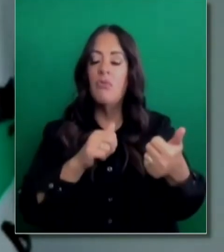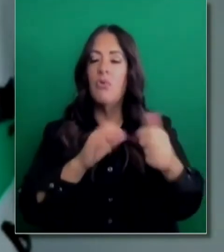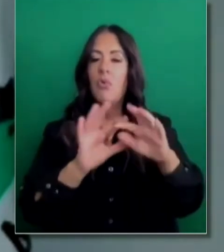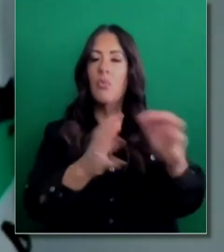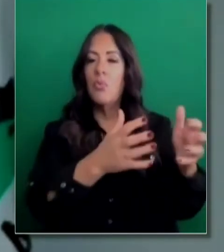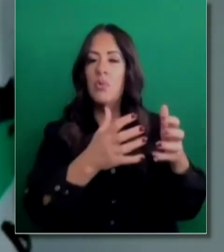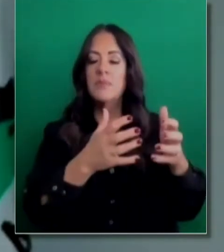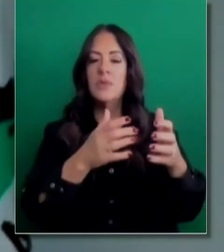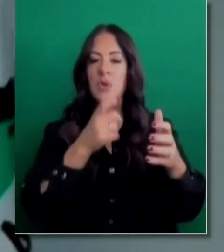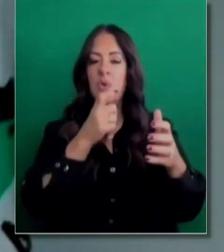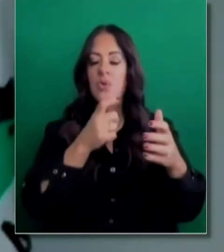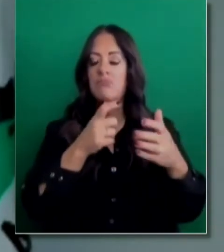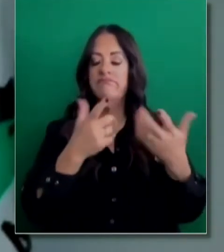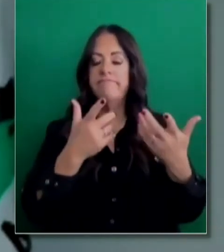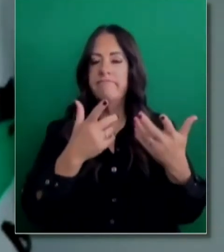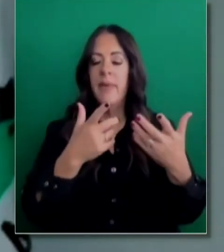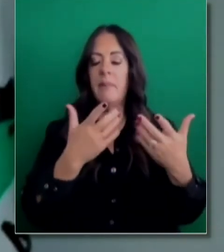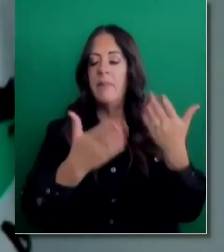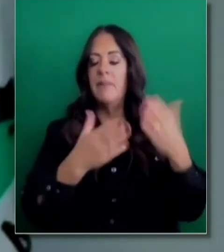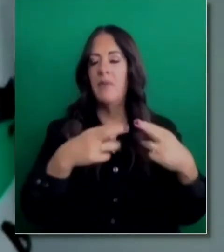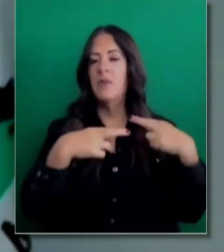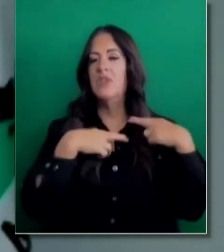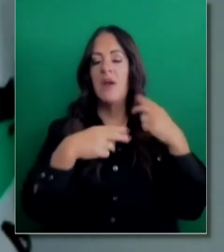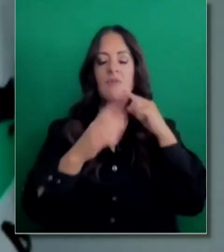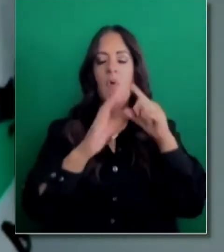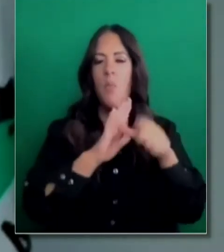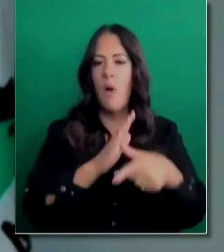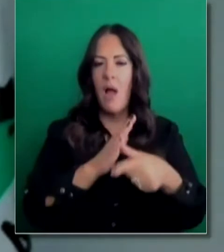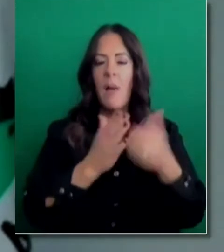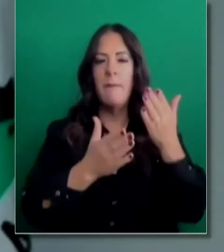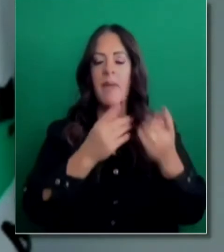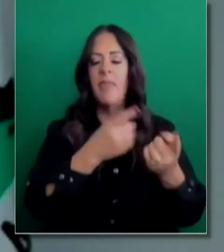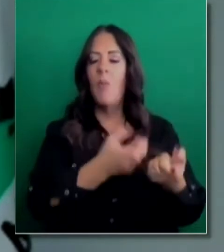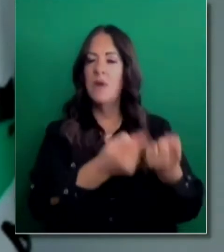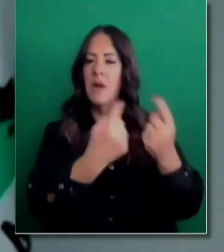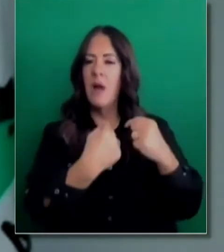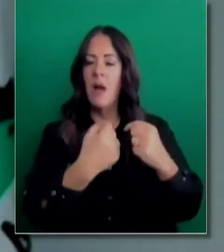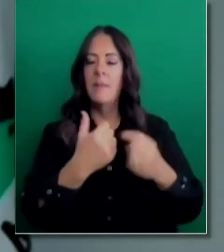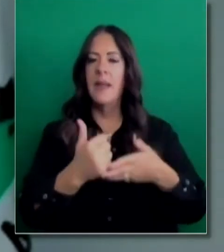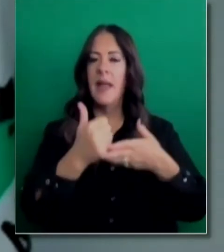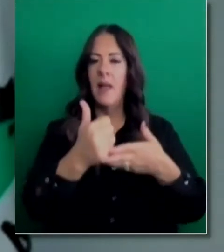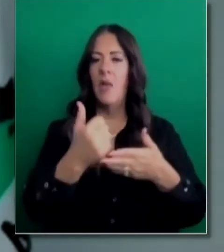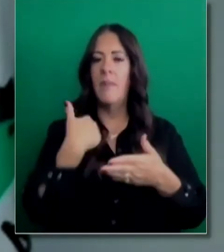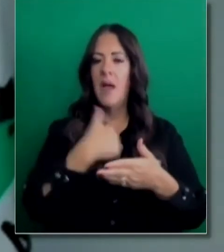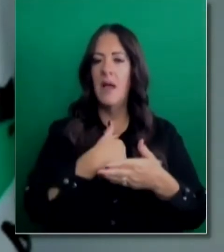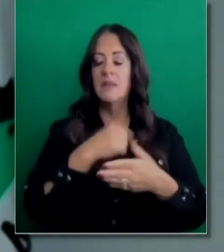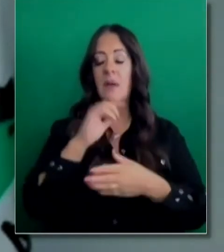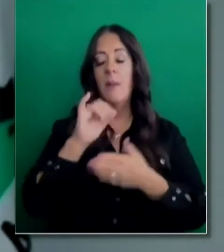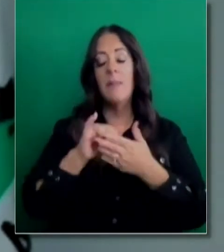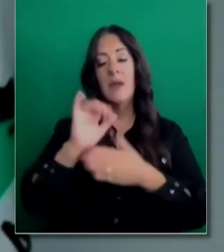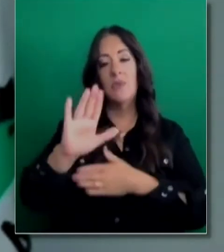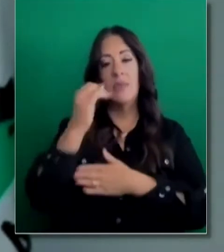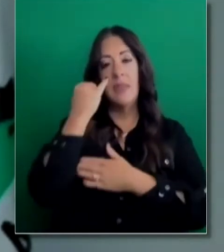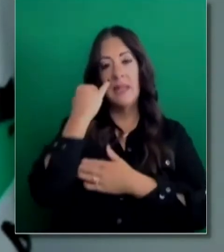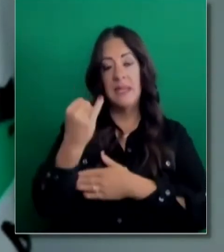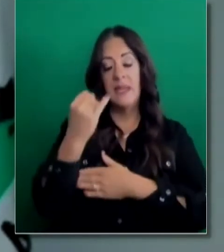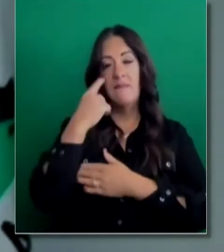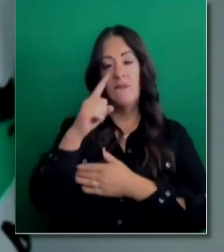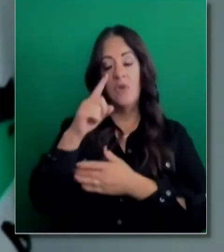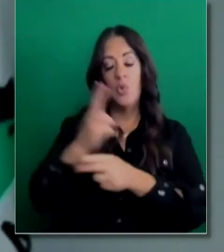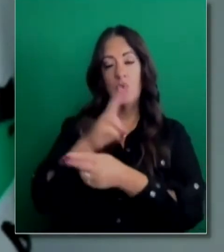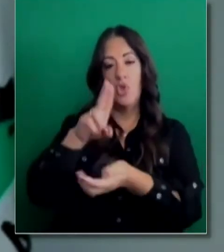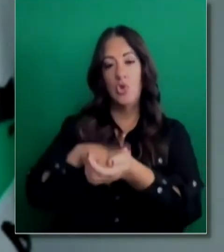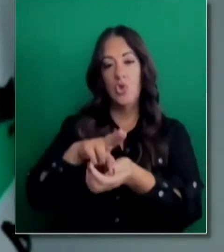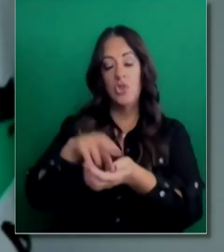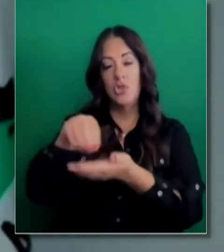of practice for some time, but who might want to lend a hand. So that idea of using the nursing students first came